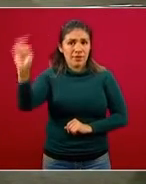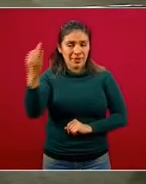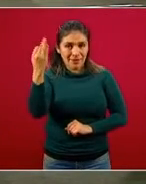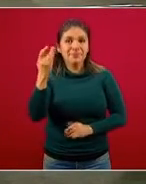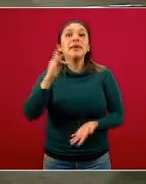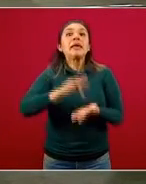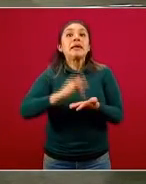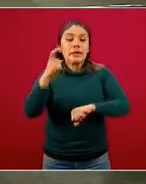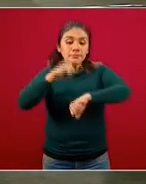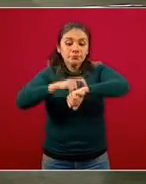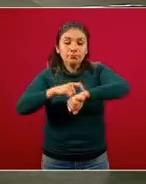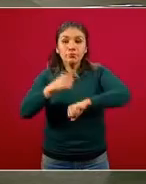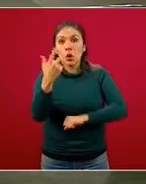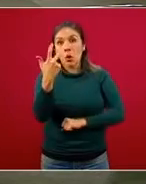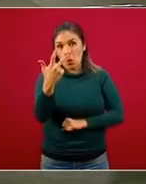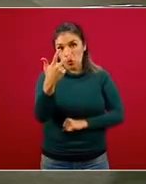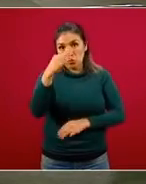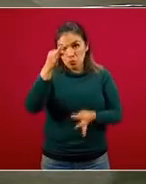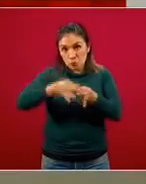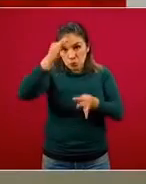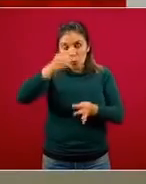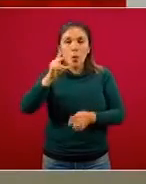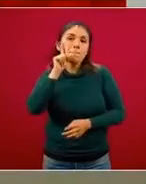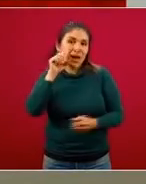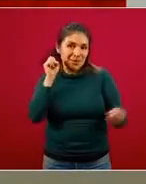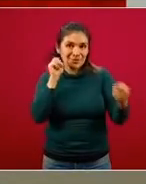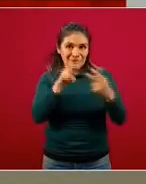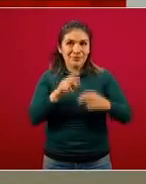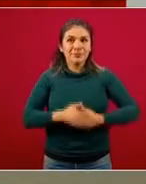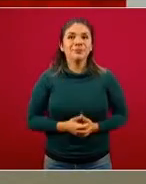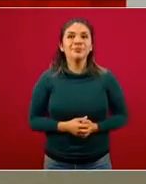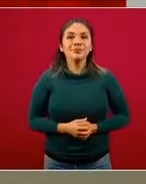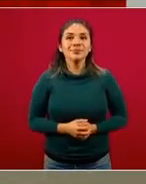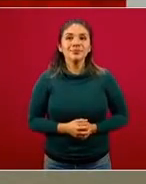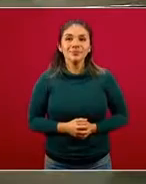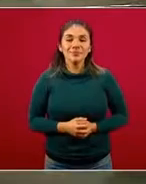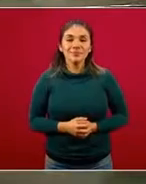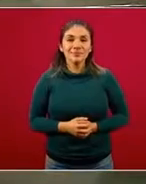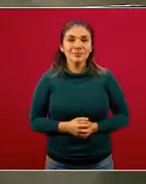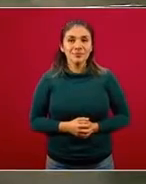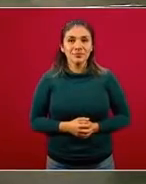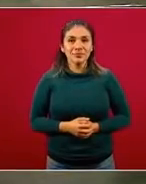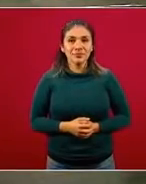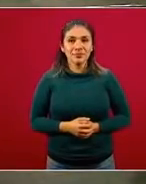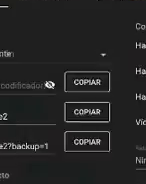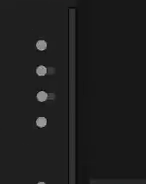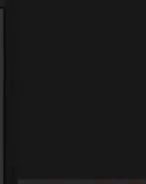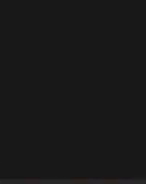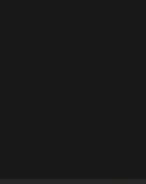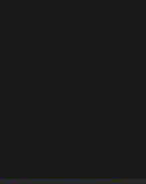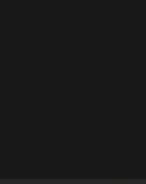Mexico, supported by the federal government. Thank you. It's 8 o'clock on the dot. See you tomorrow. Thank you.